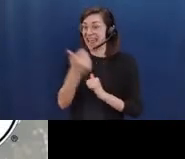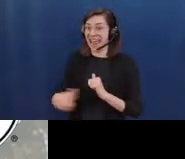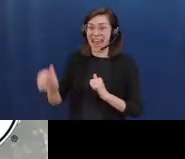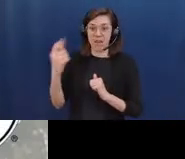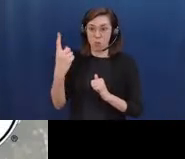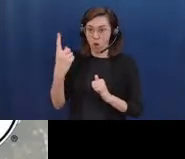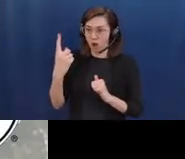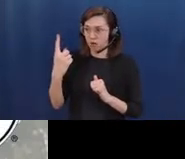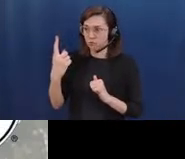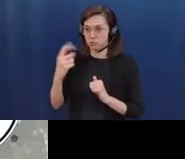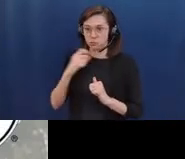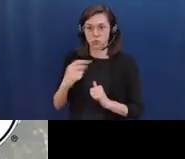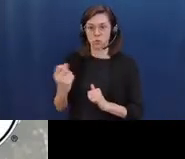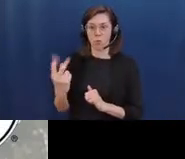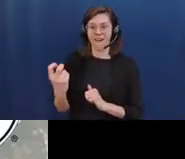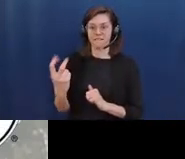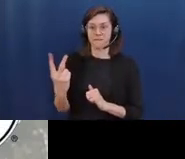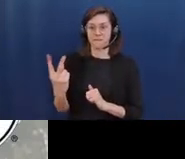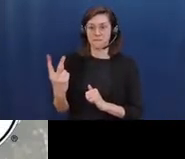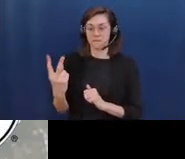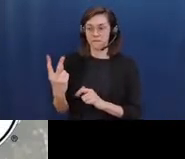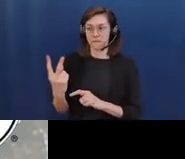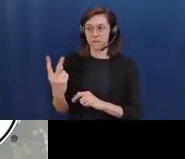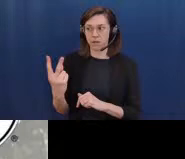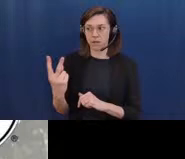less accompanied?